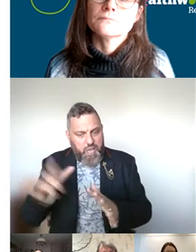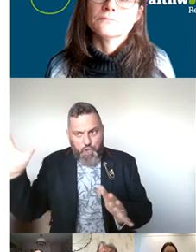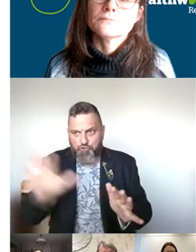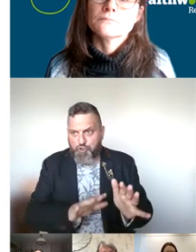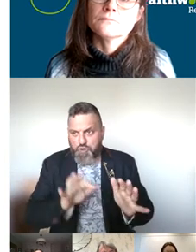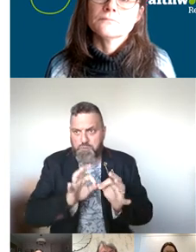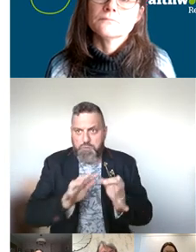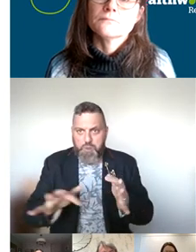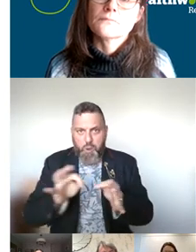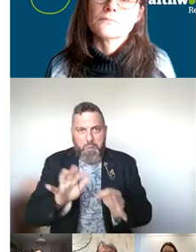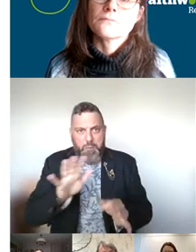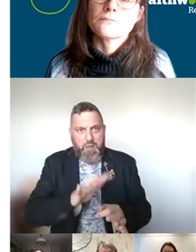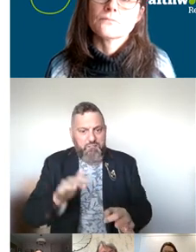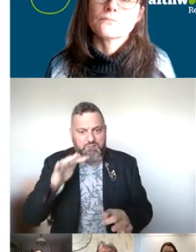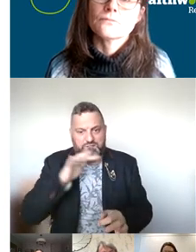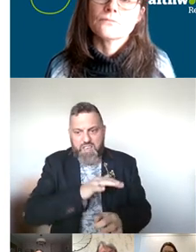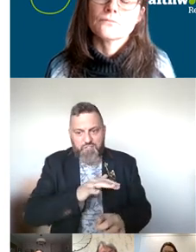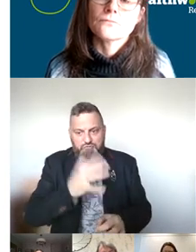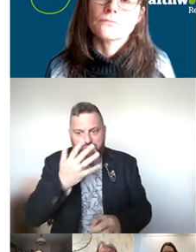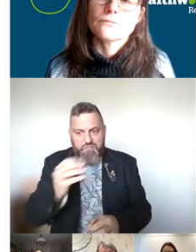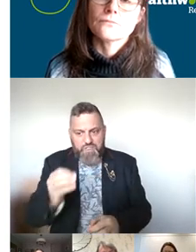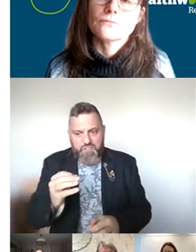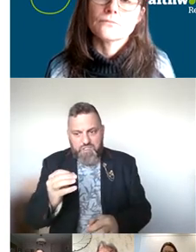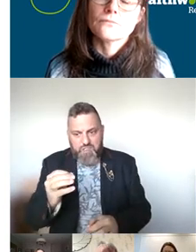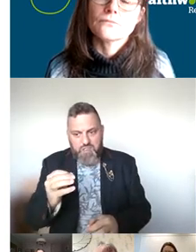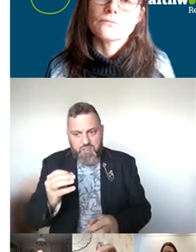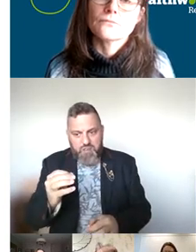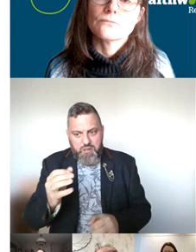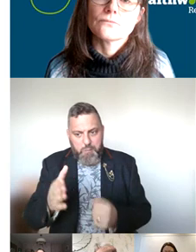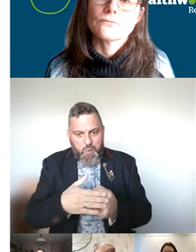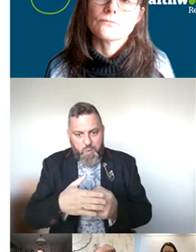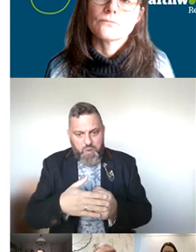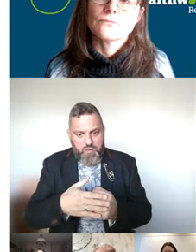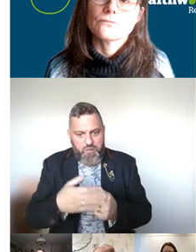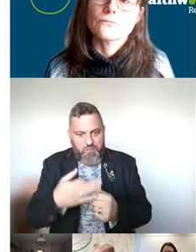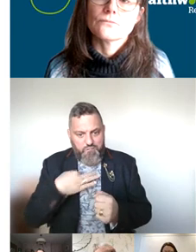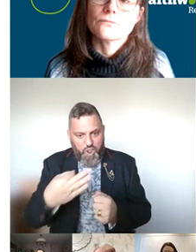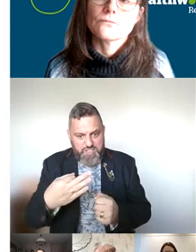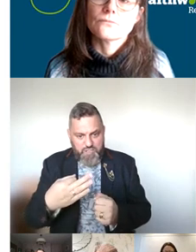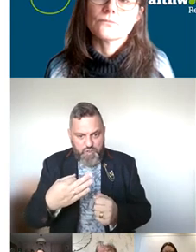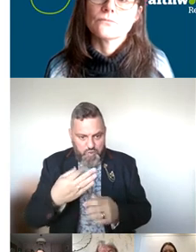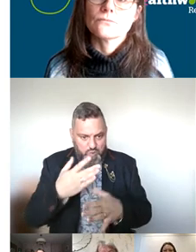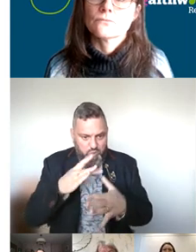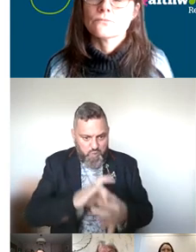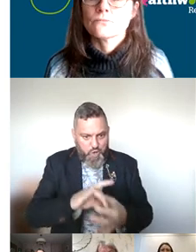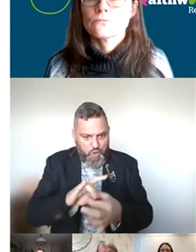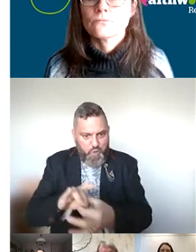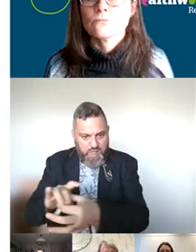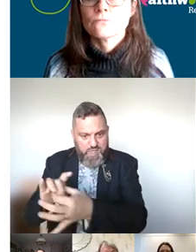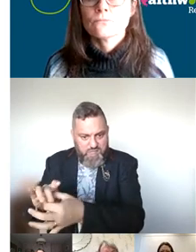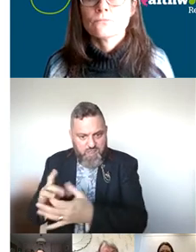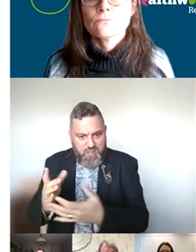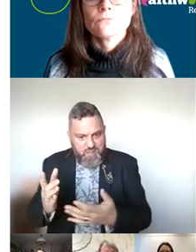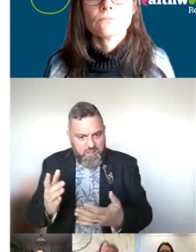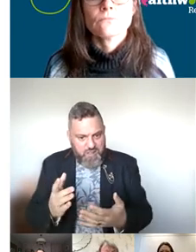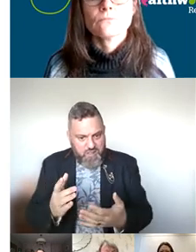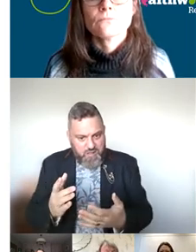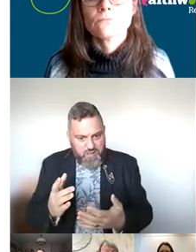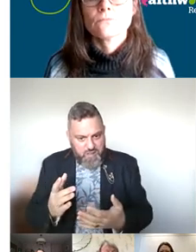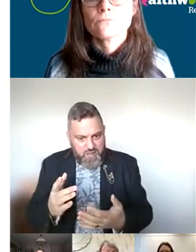looking at about 550 plus volunteers, some of whom are working with some of the most vulnerable older adults. I just wondered if you've had